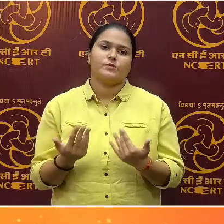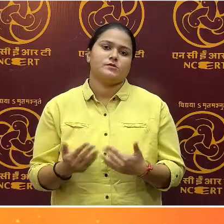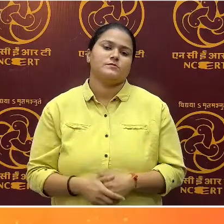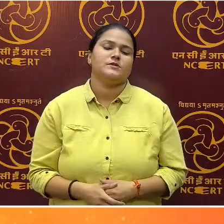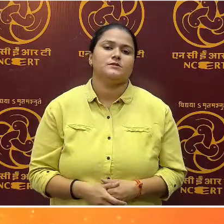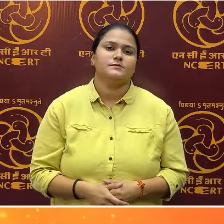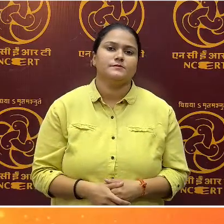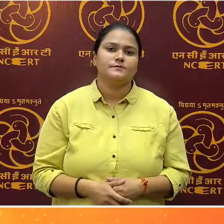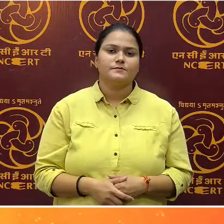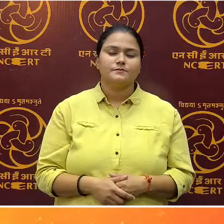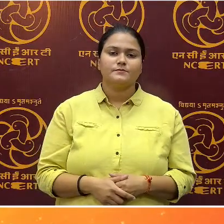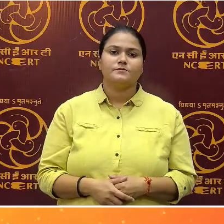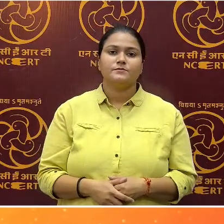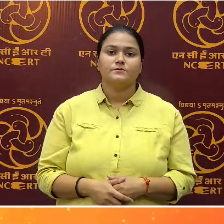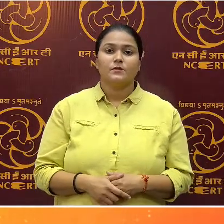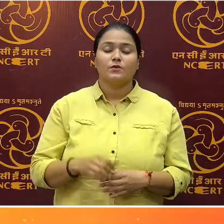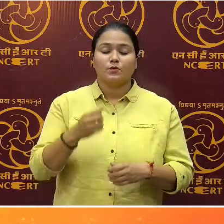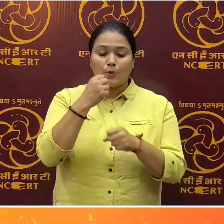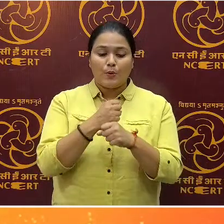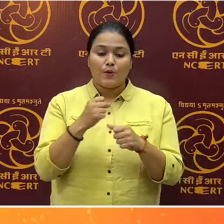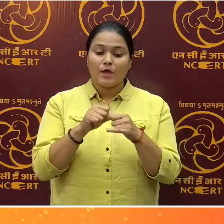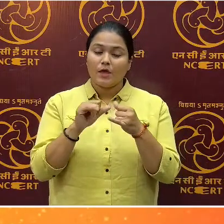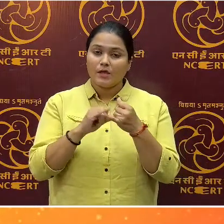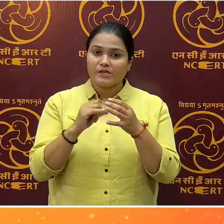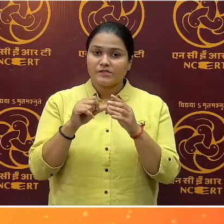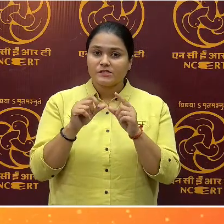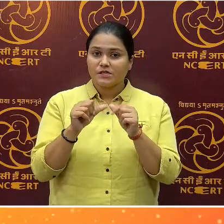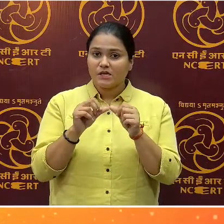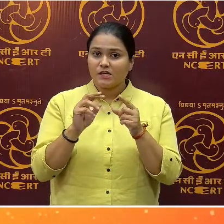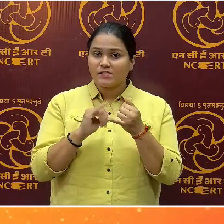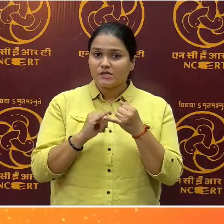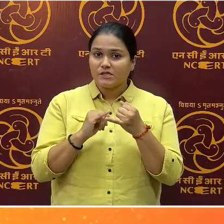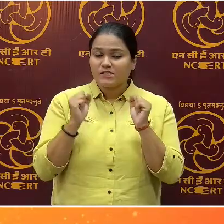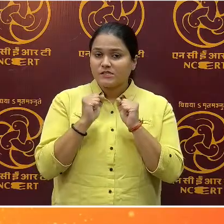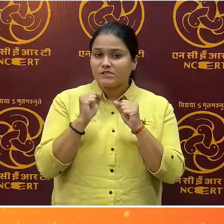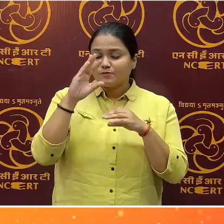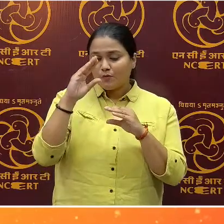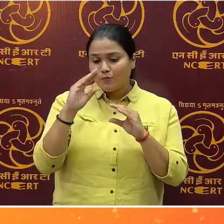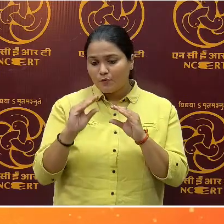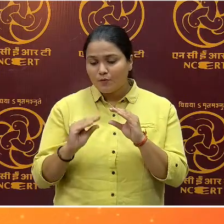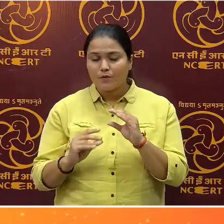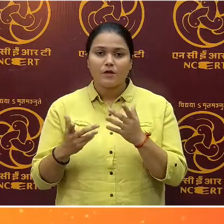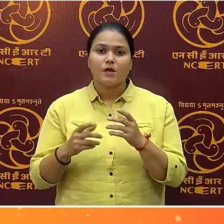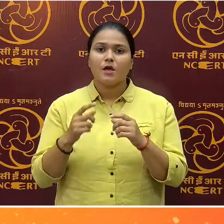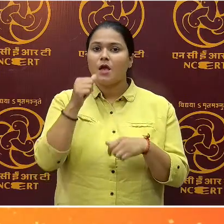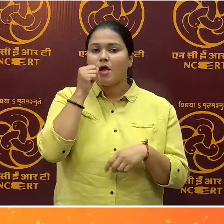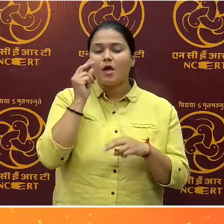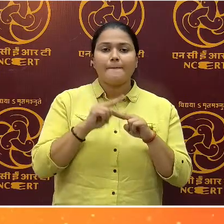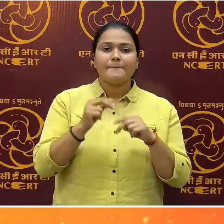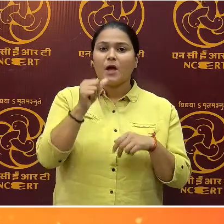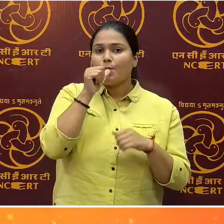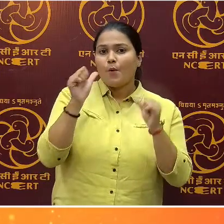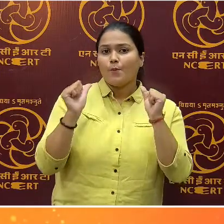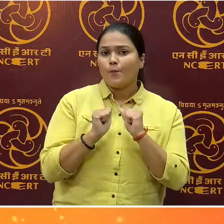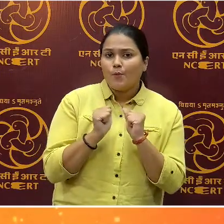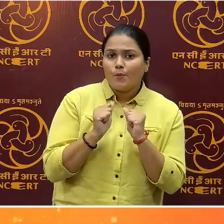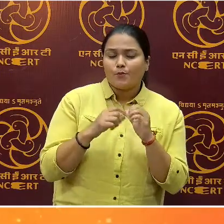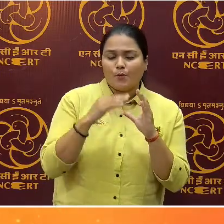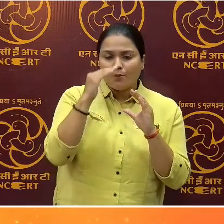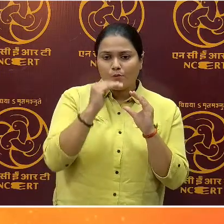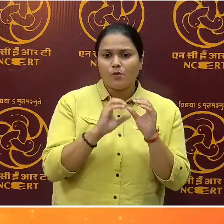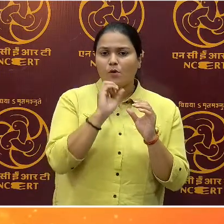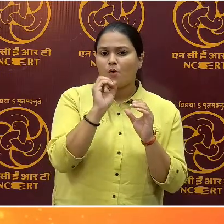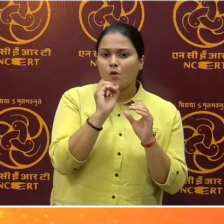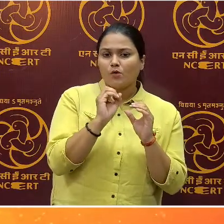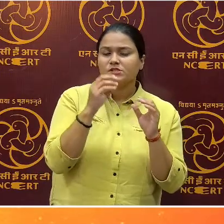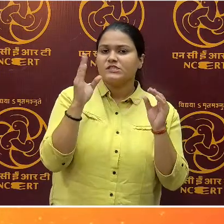So the solubility of gases, it decreases. You can see here cold water, it retains higher concentration of dissolved oxygen, making